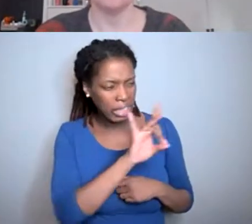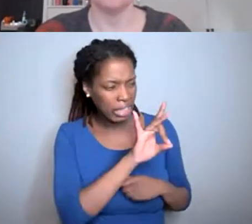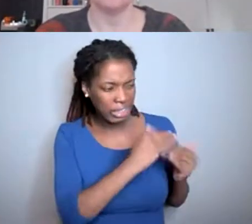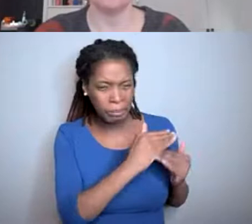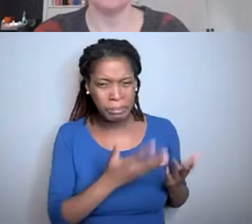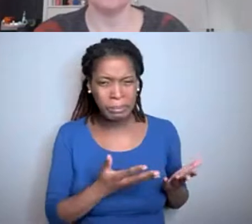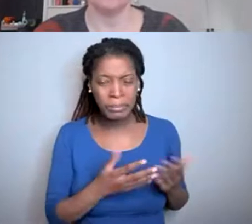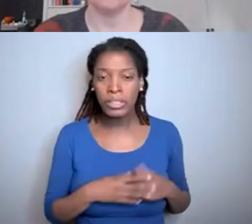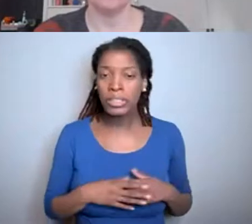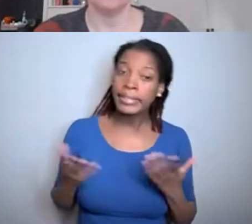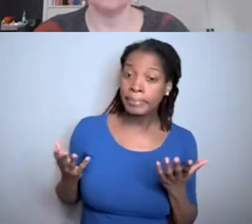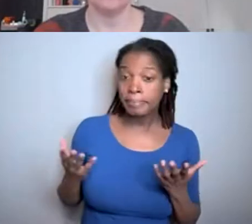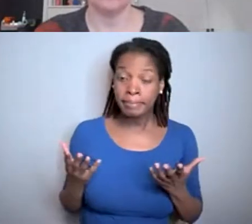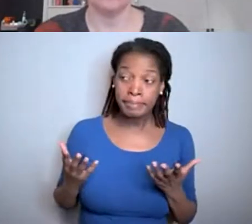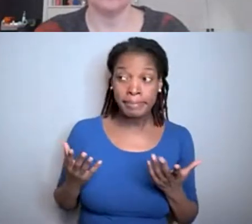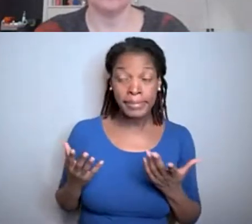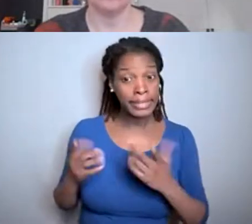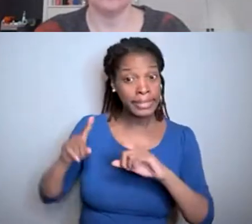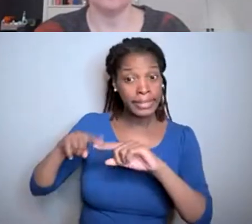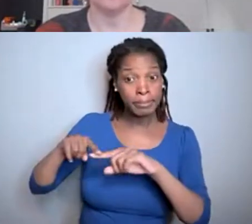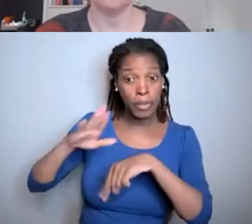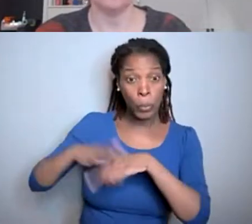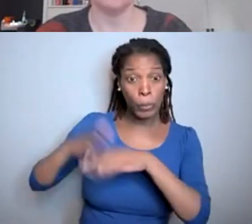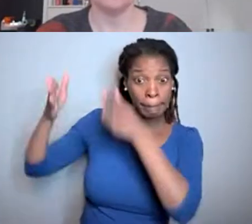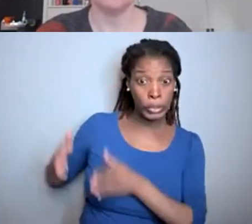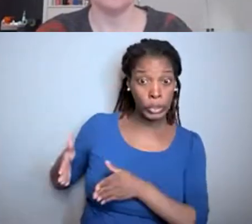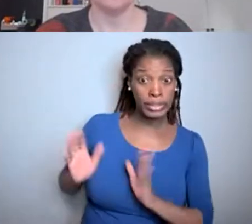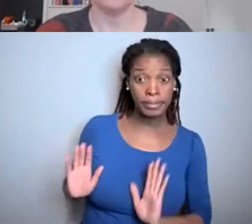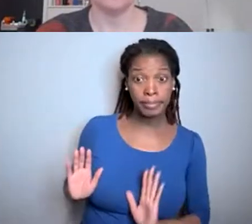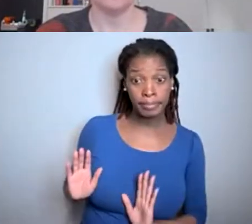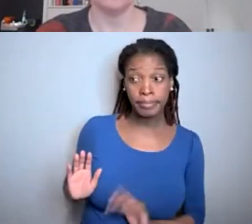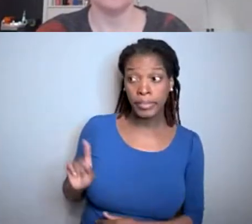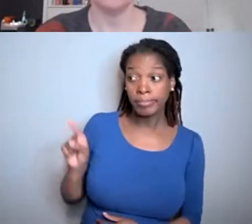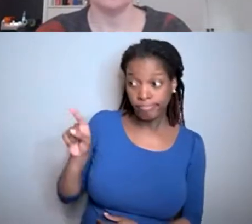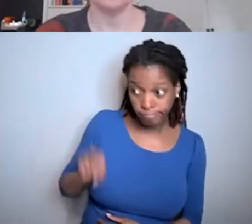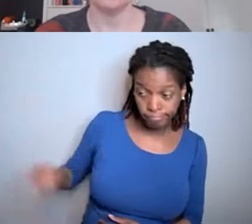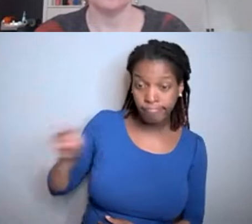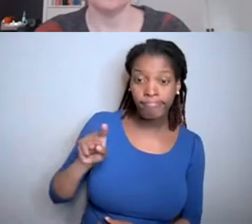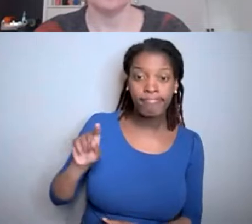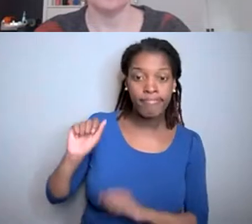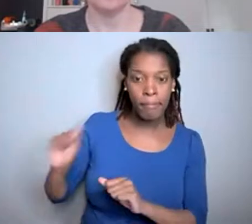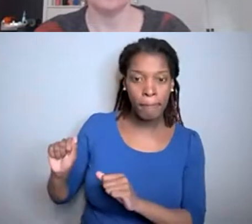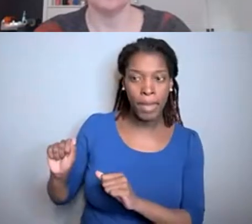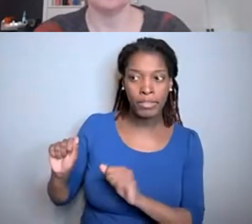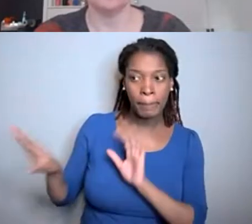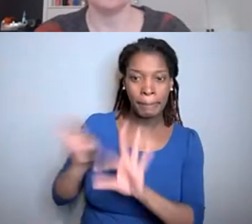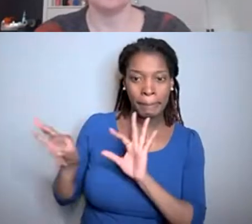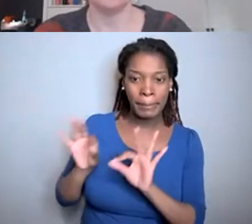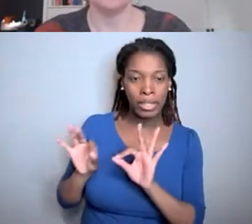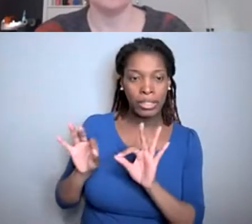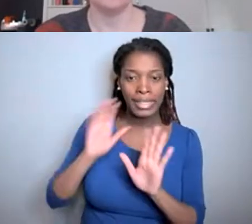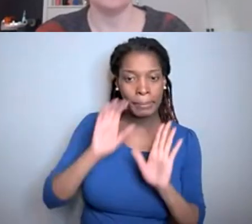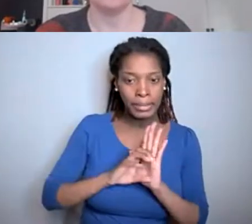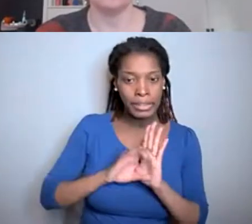on the artist to to ultimately help us help communicate that um